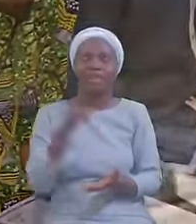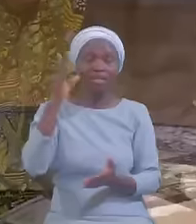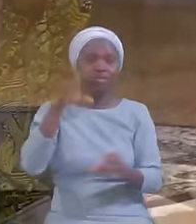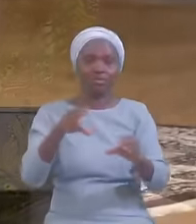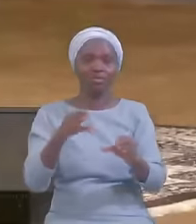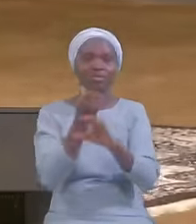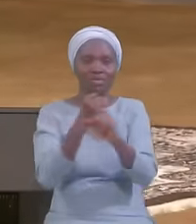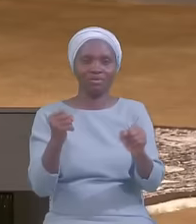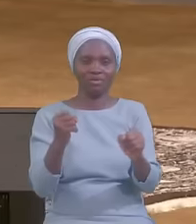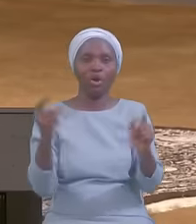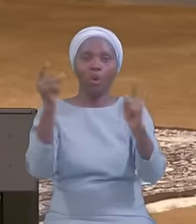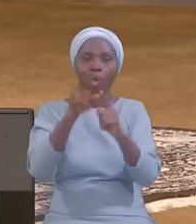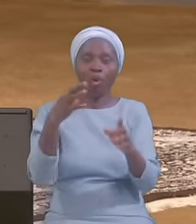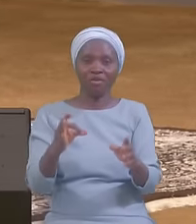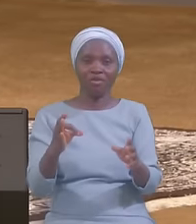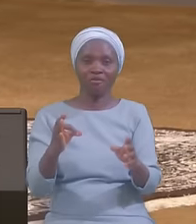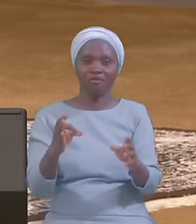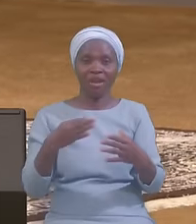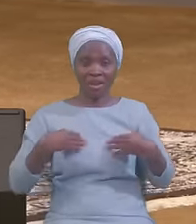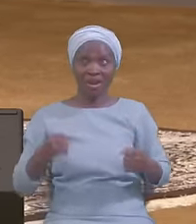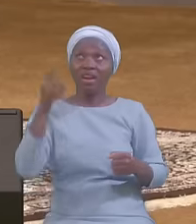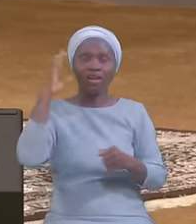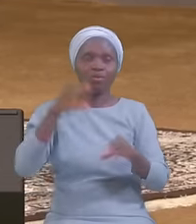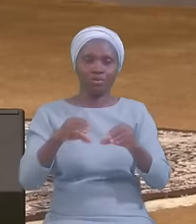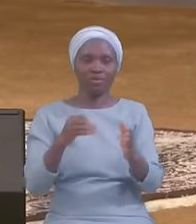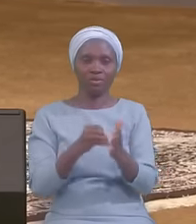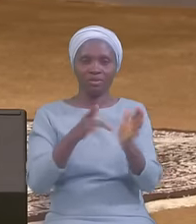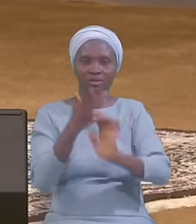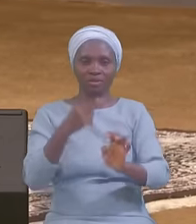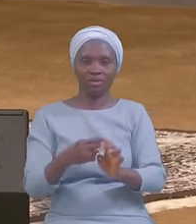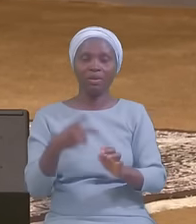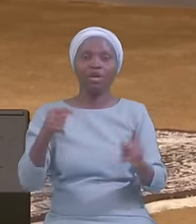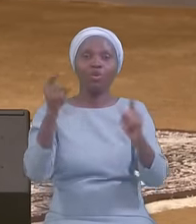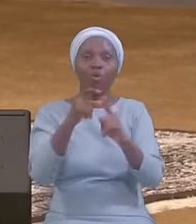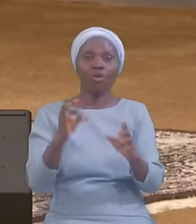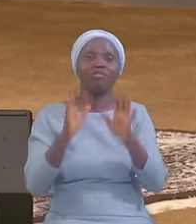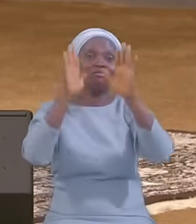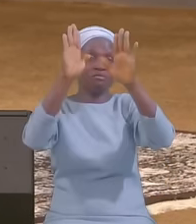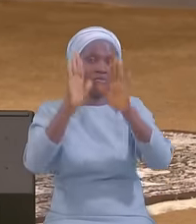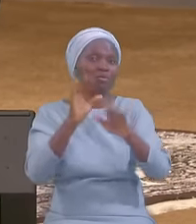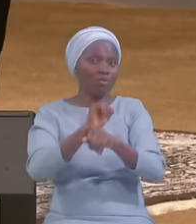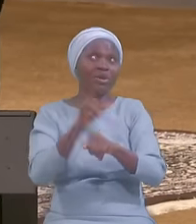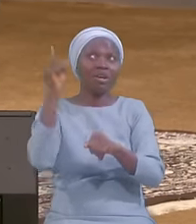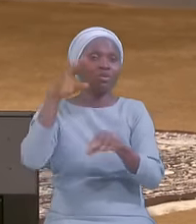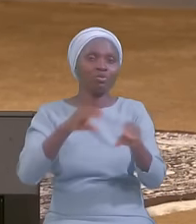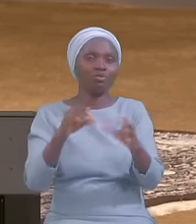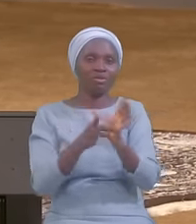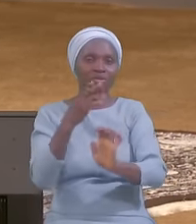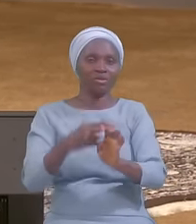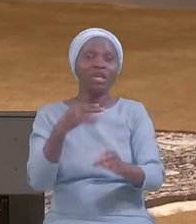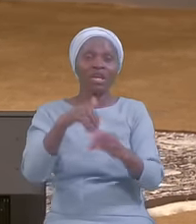perform. The word of healing he'll perform. The word of wonders he will perform in